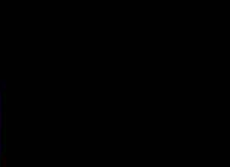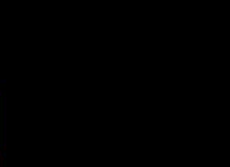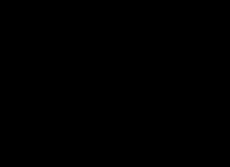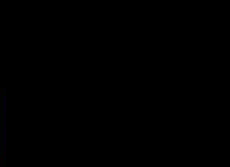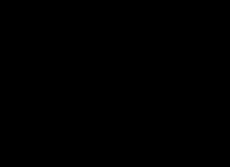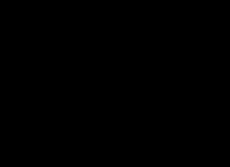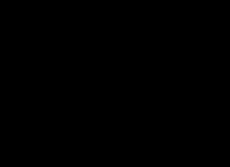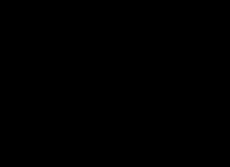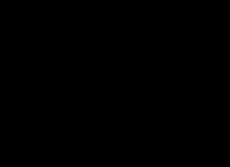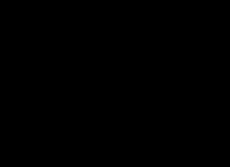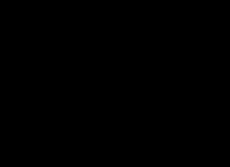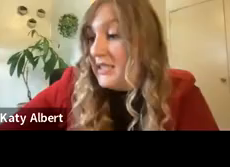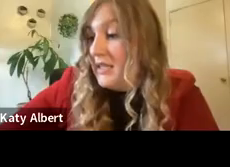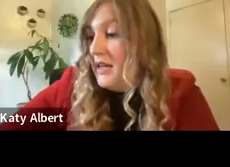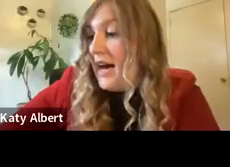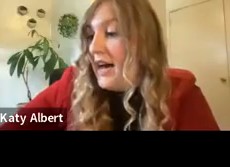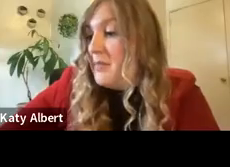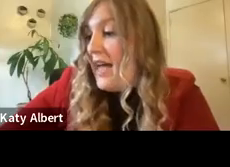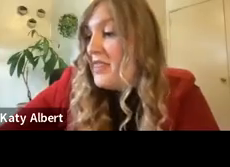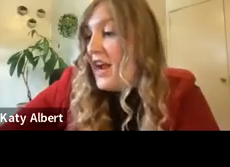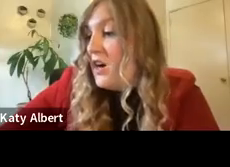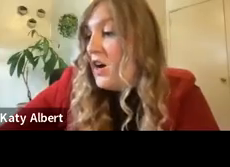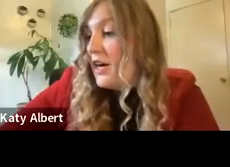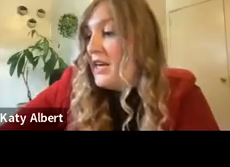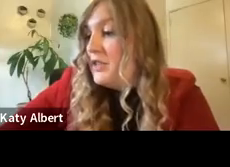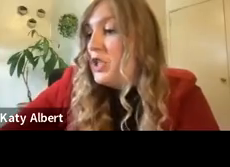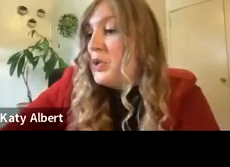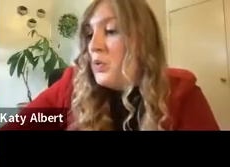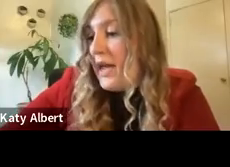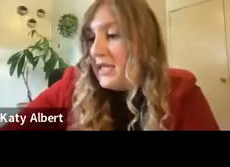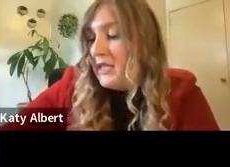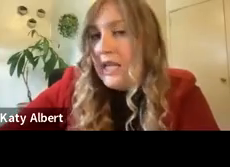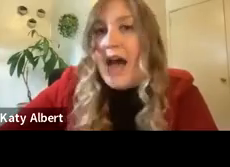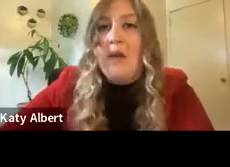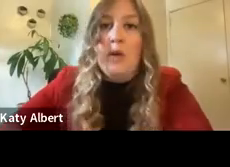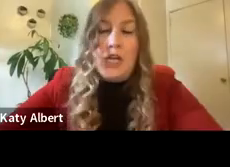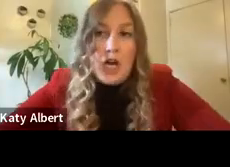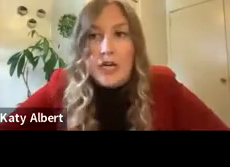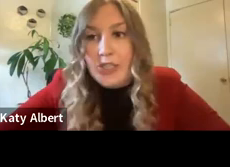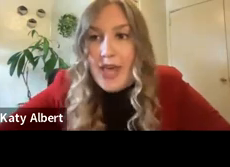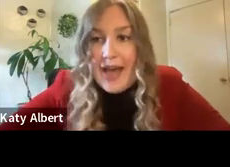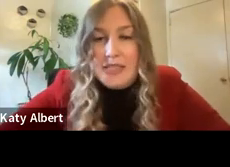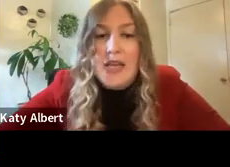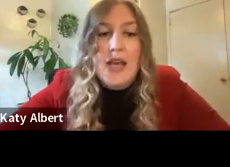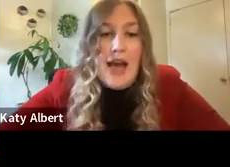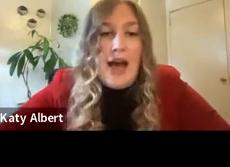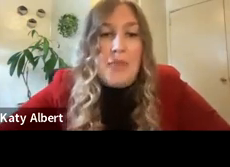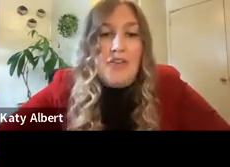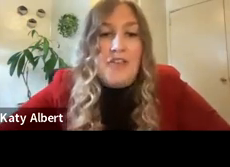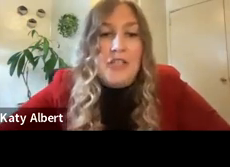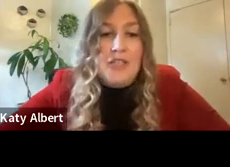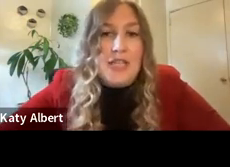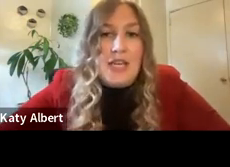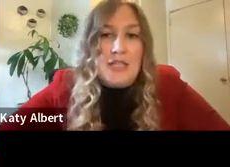youth world. Yes. And there are kind of two ways that I would encourage that.